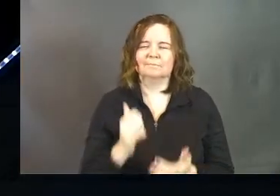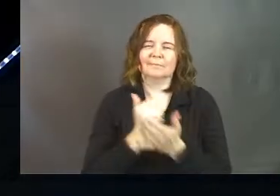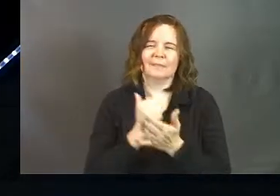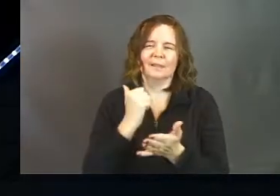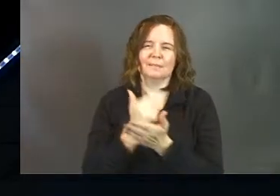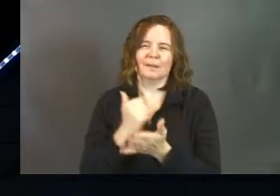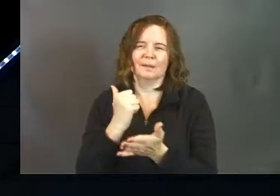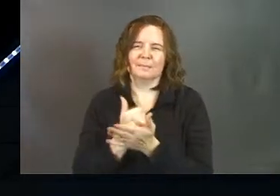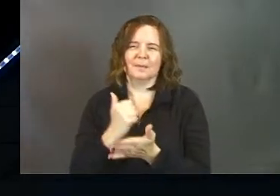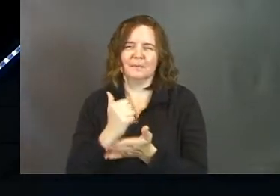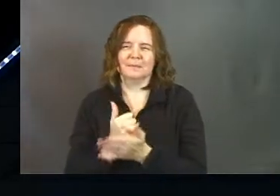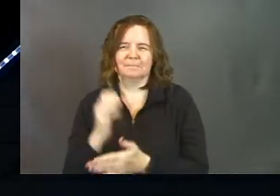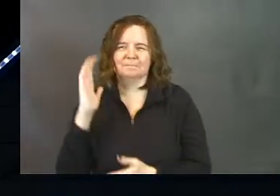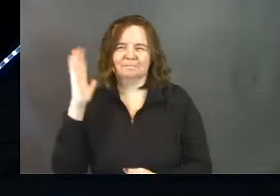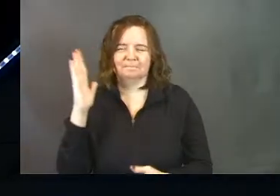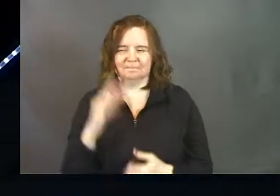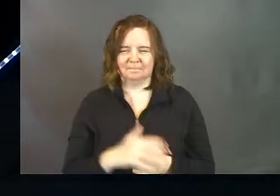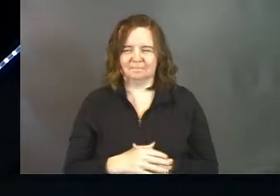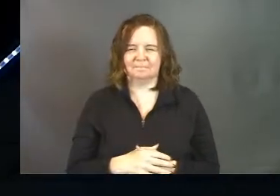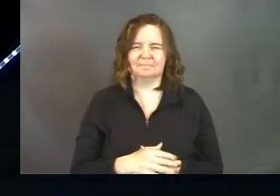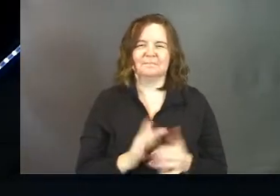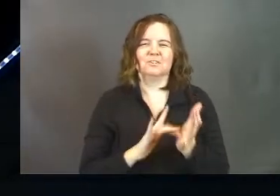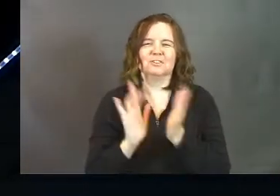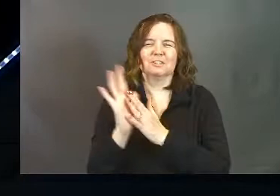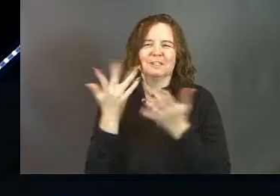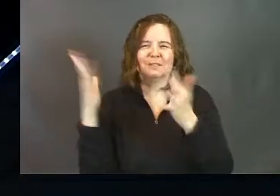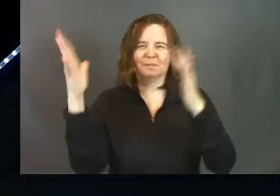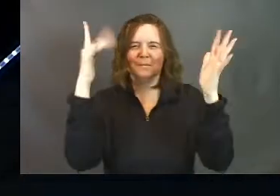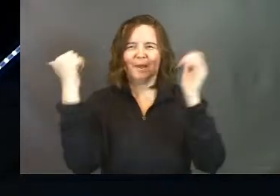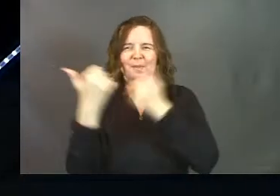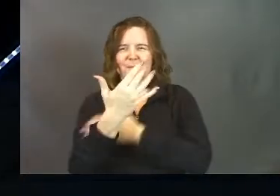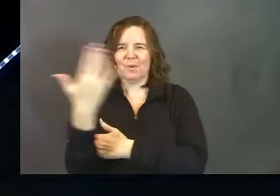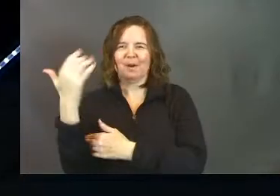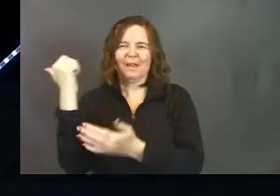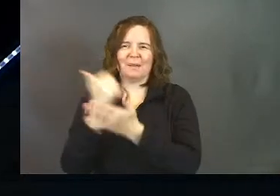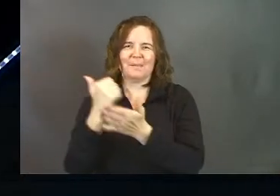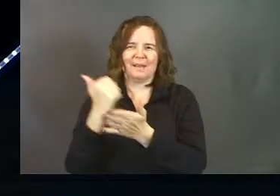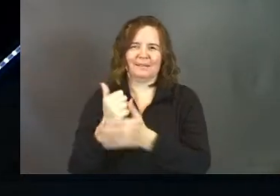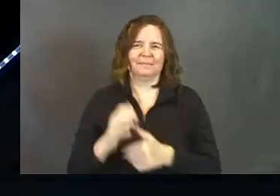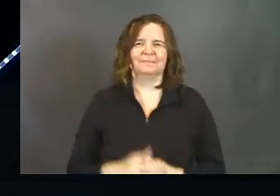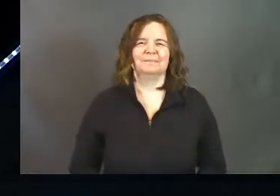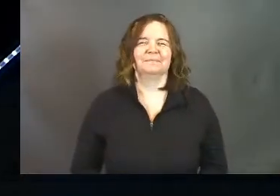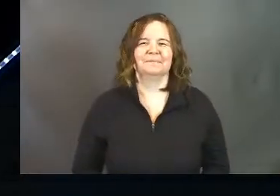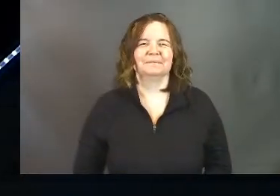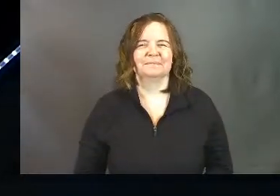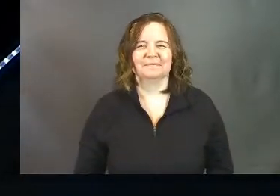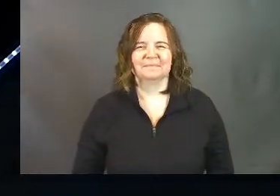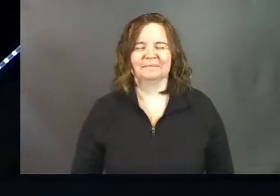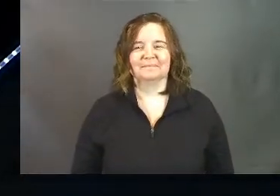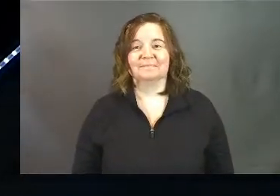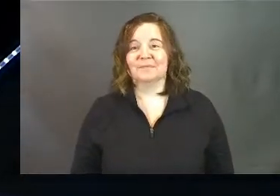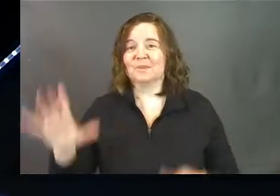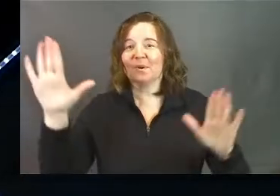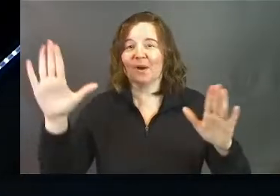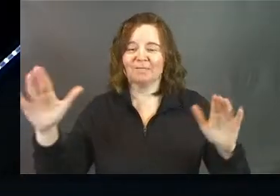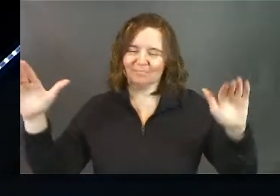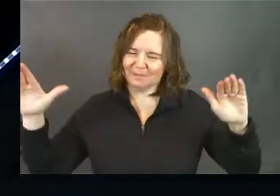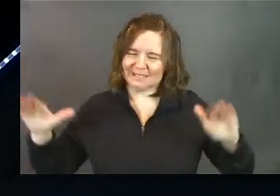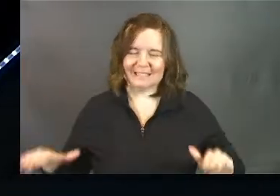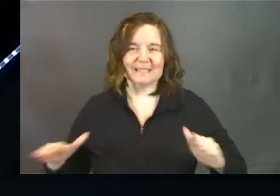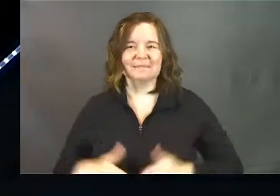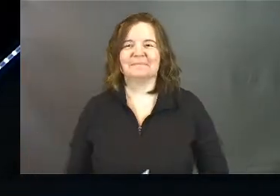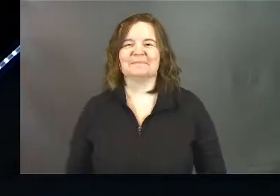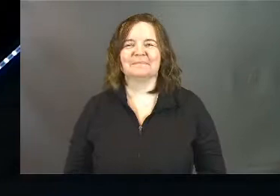Amen. Shout out praise. Come on, can we give Jesus praise this morning? Amen. Amen. You guys are awesome. Y'all can take a